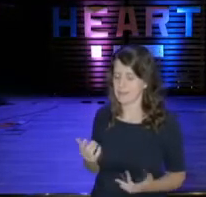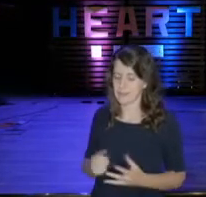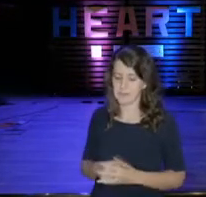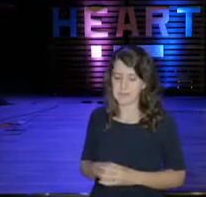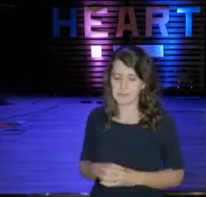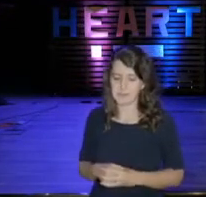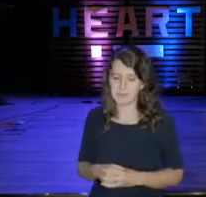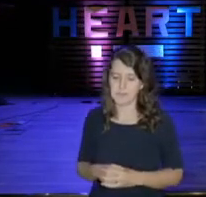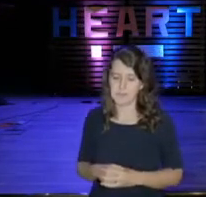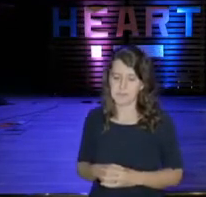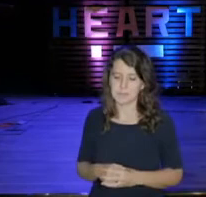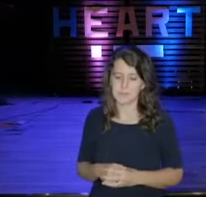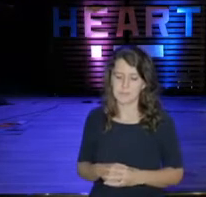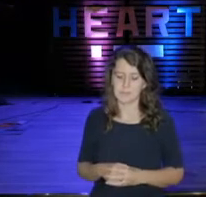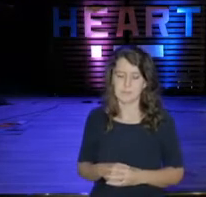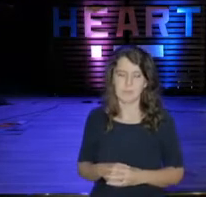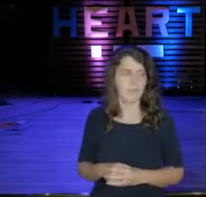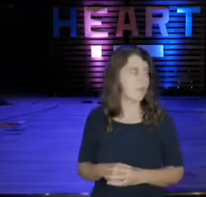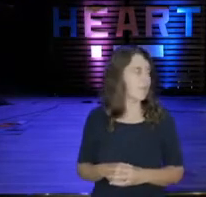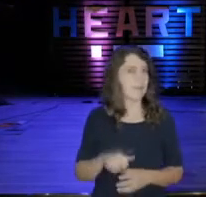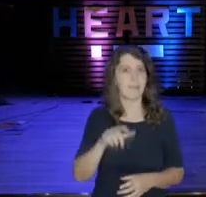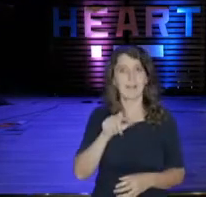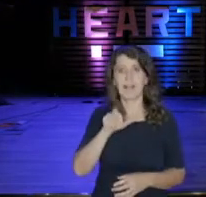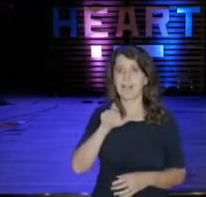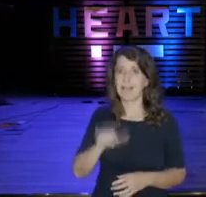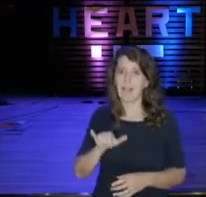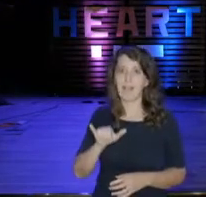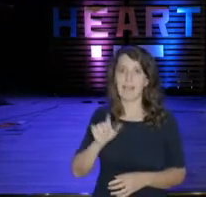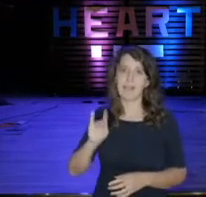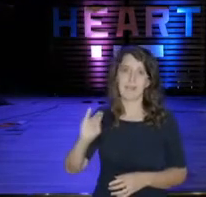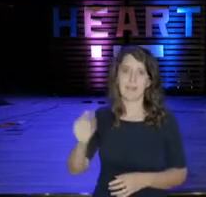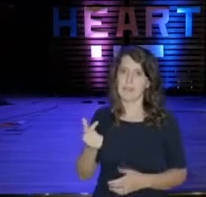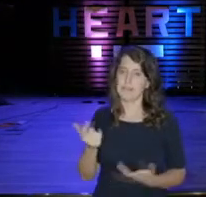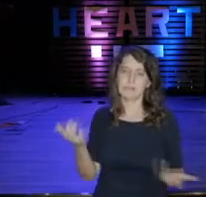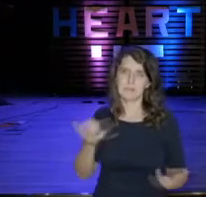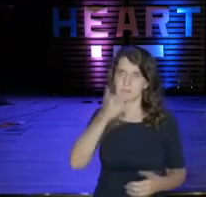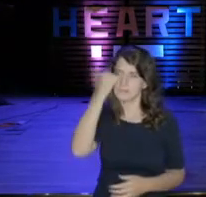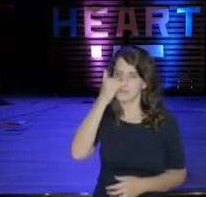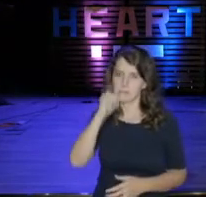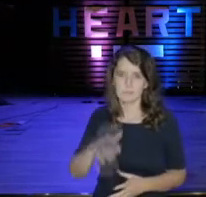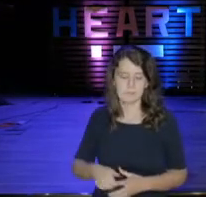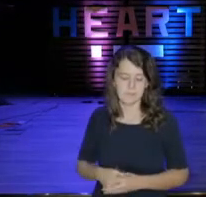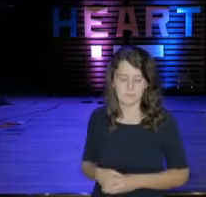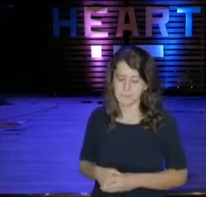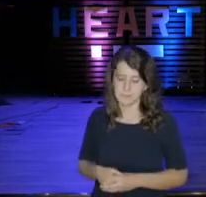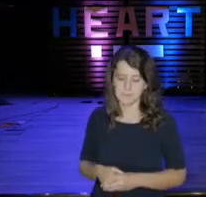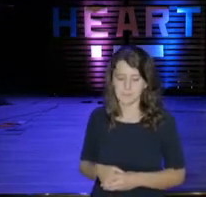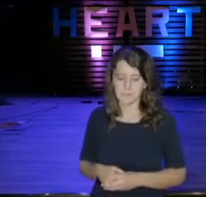Larry King was an atheist.